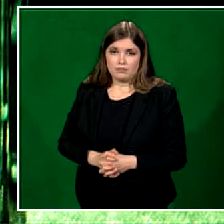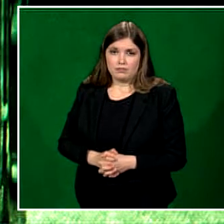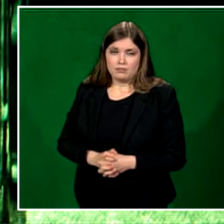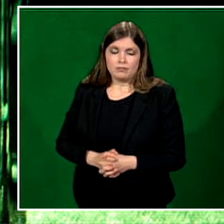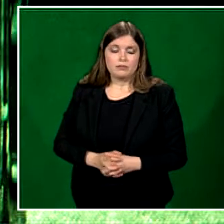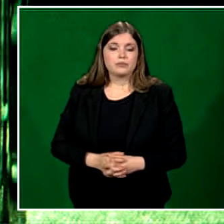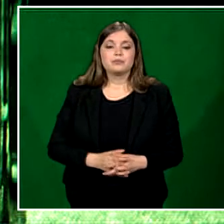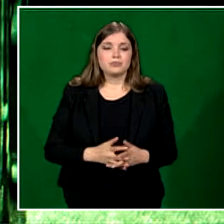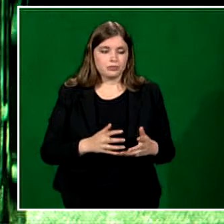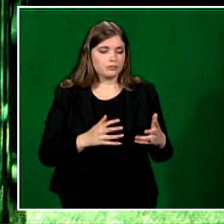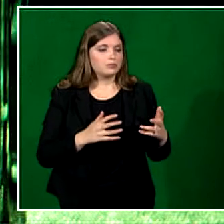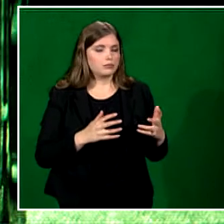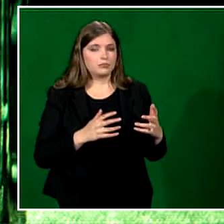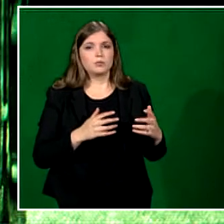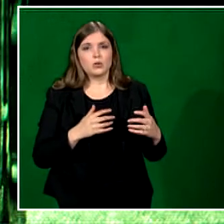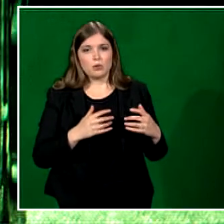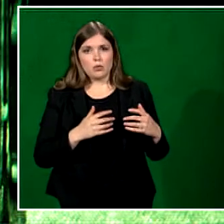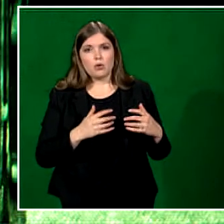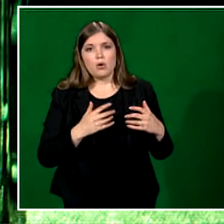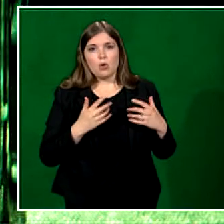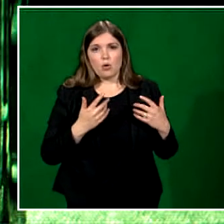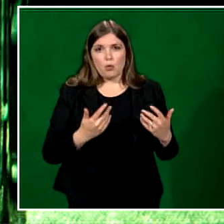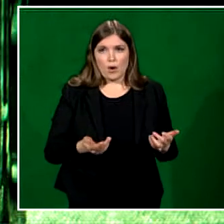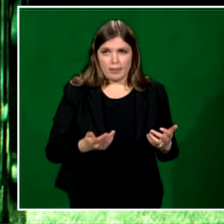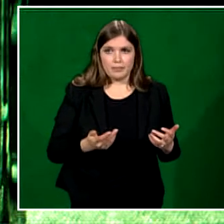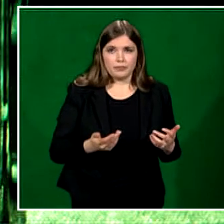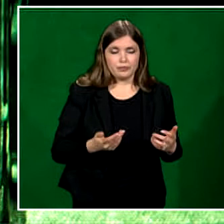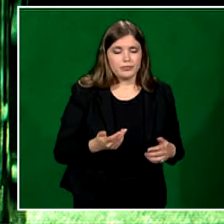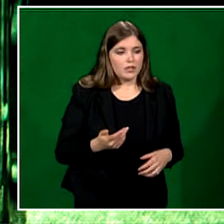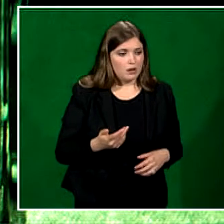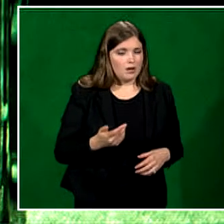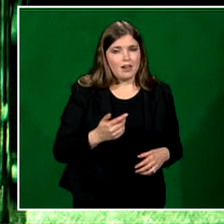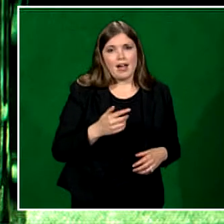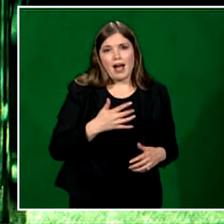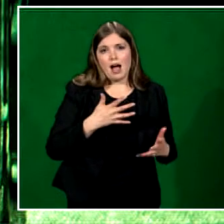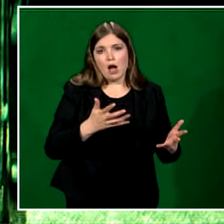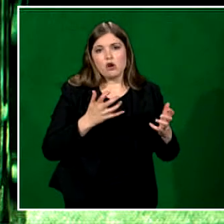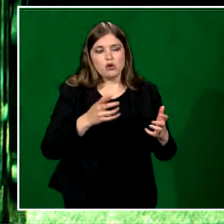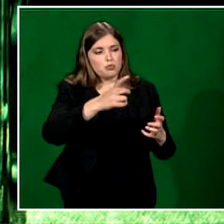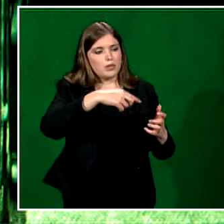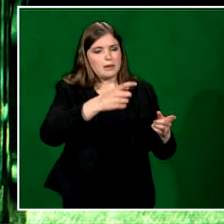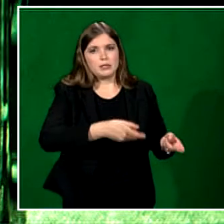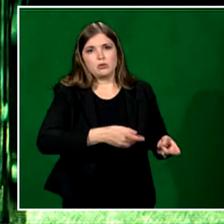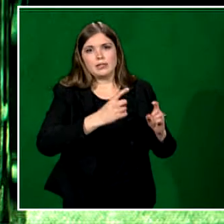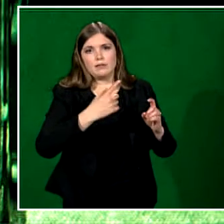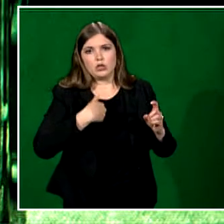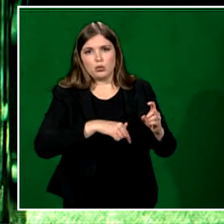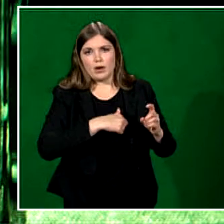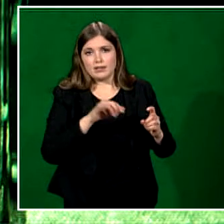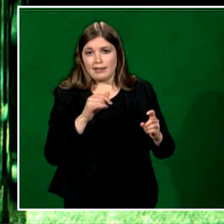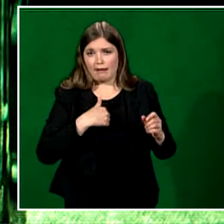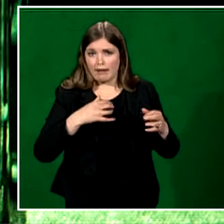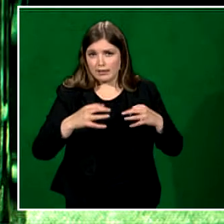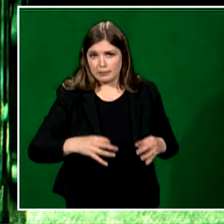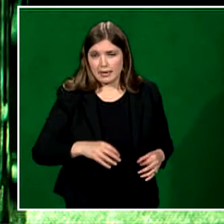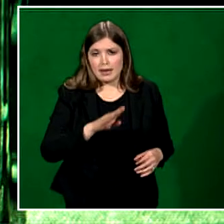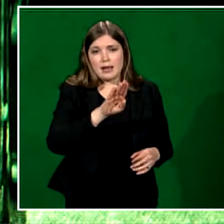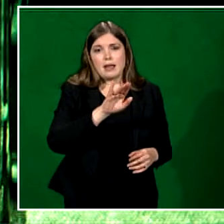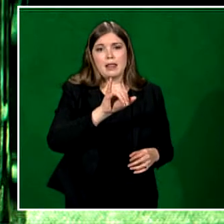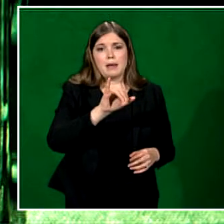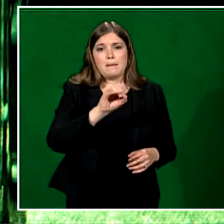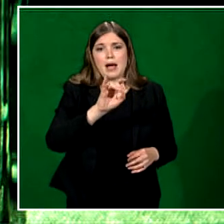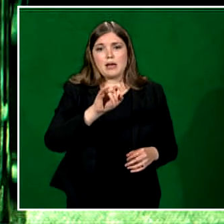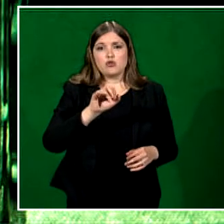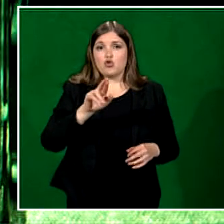They will actually give it to us because, as I said earlier on, the biochar production is at its infancy. If